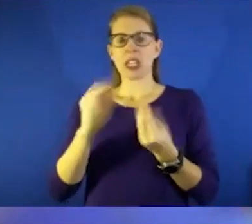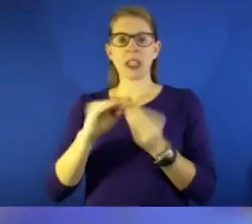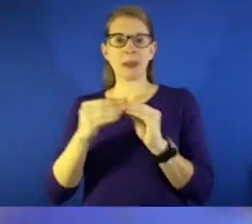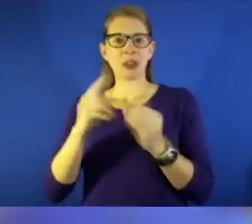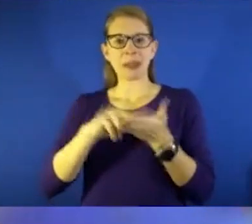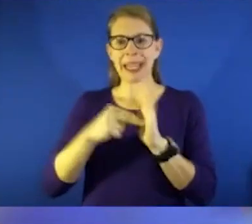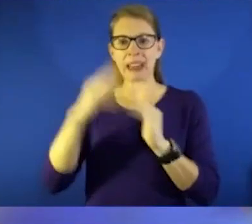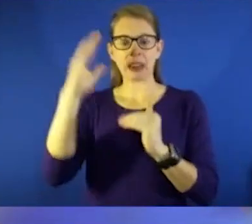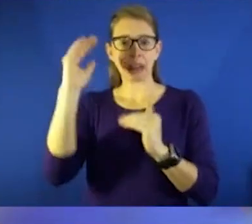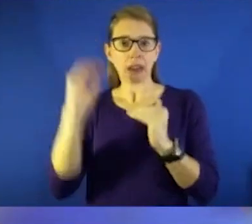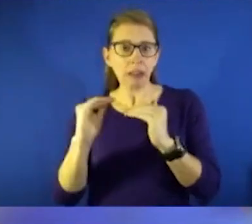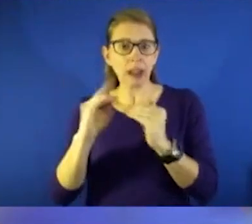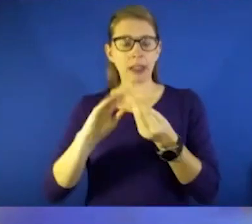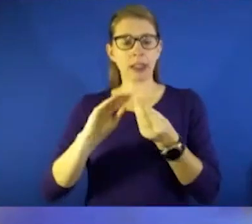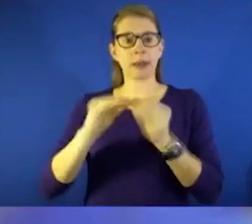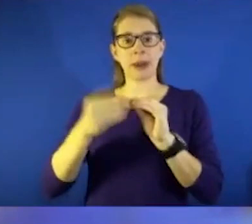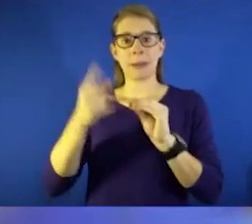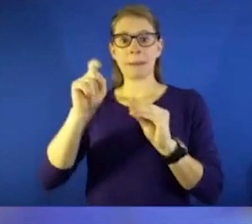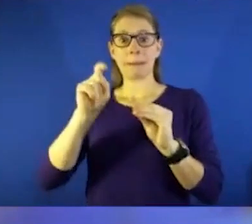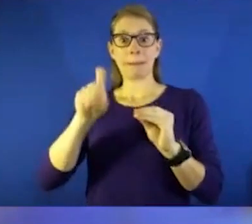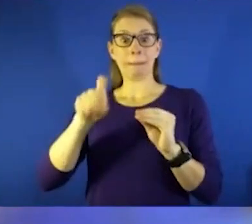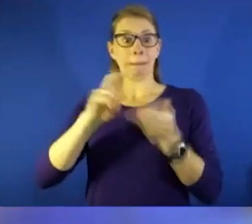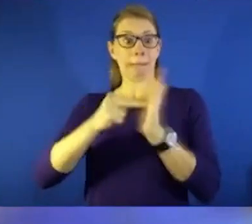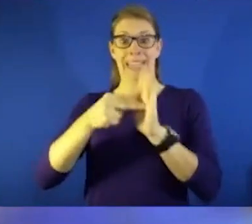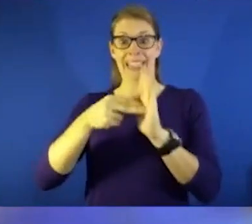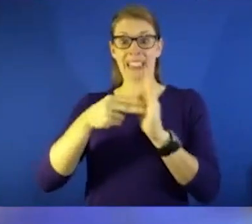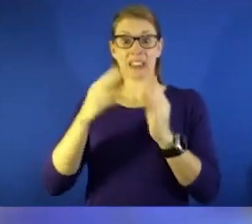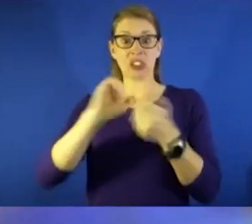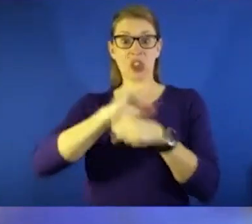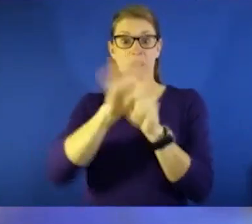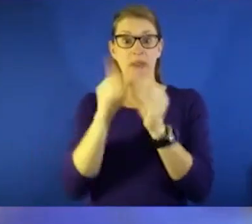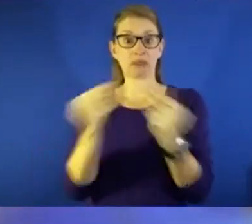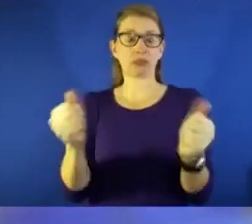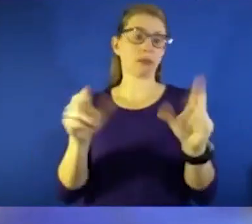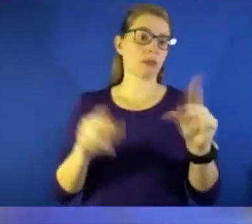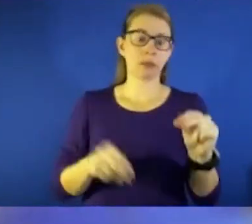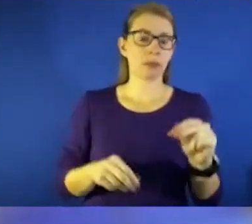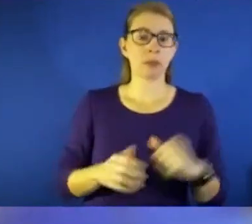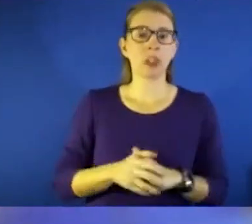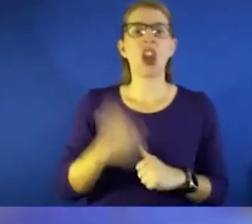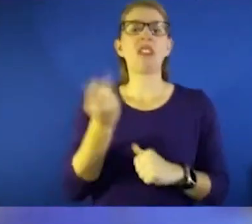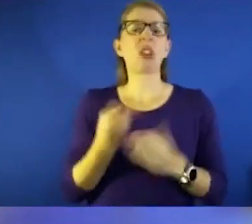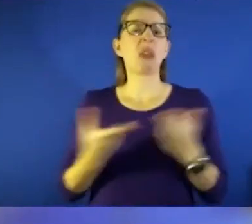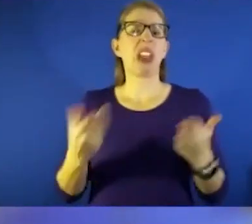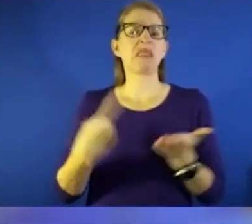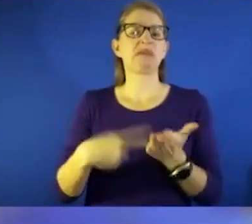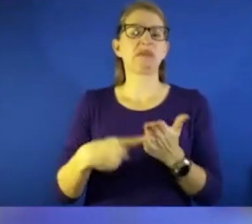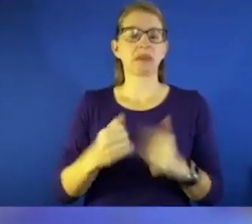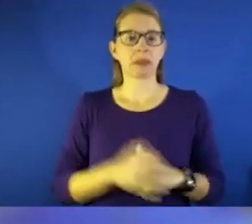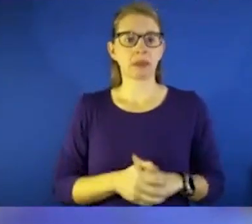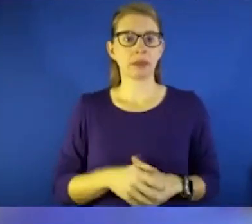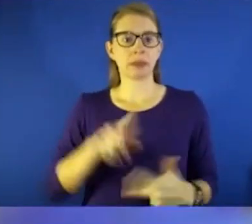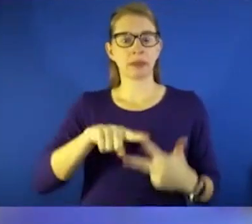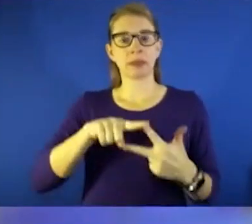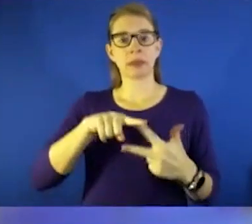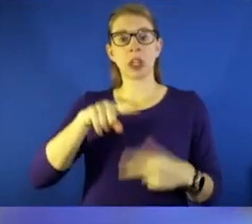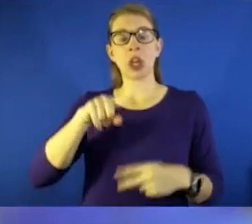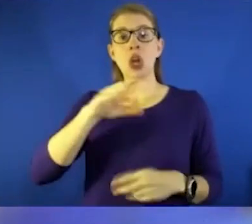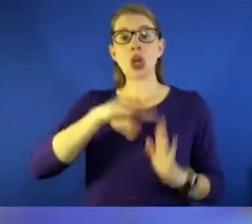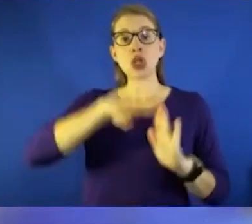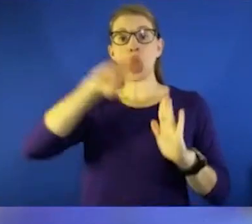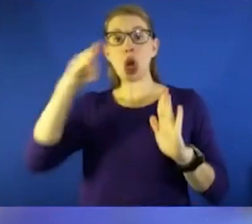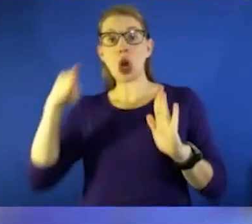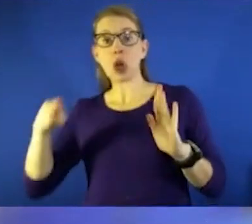that COVID is going away or has gone away. It's not going away. A couple of big things here. So first, if you look at the curves across Kansas and the Kansas